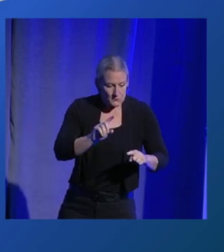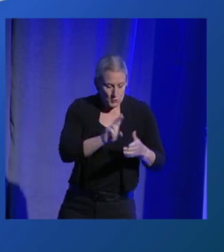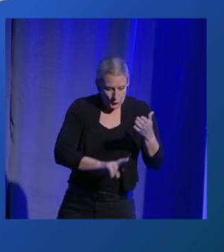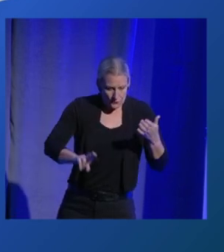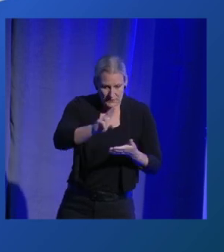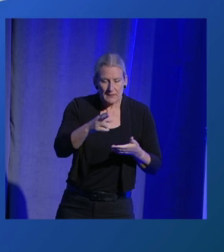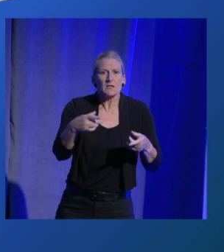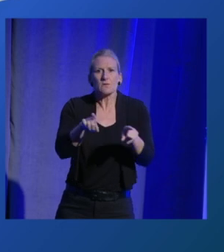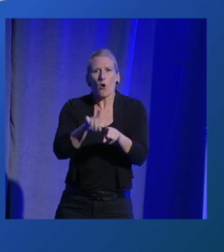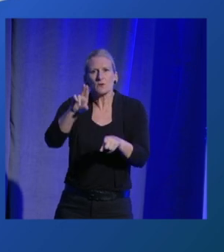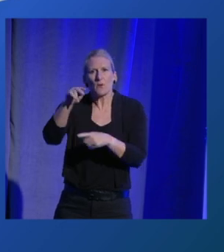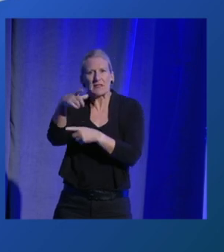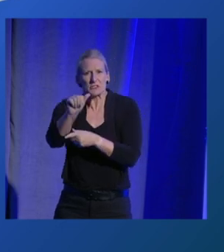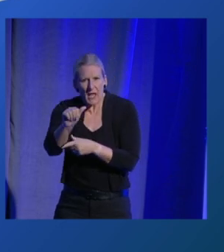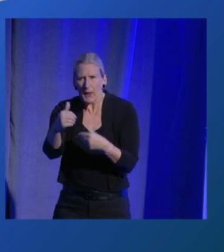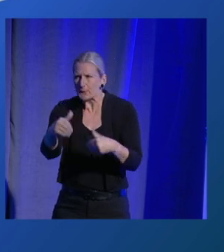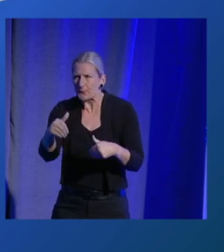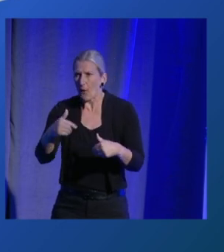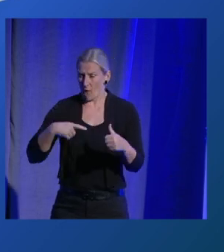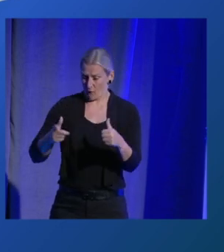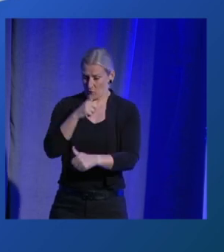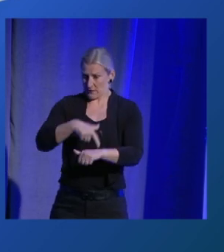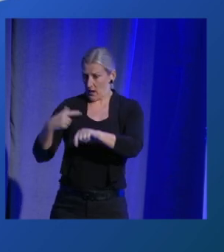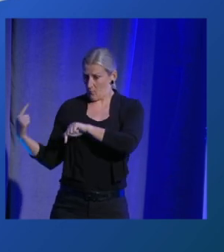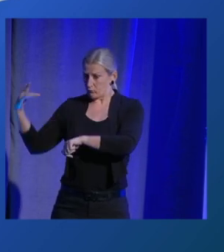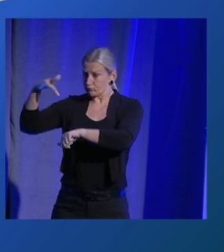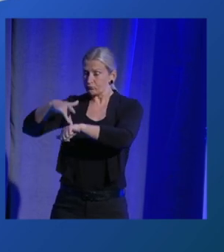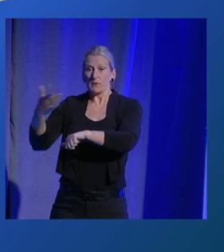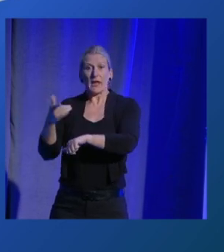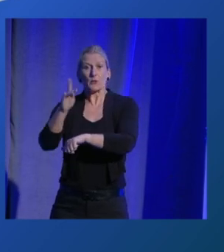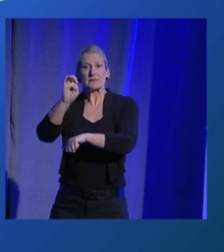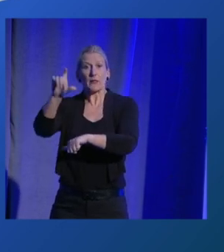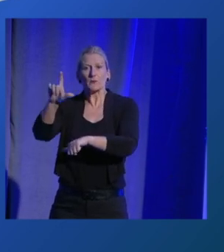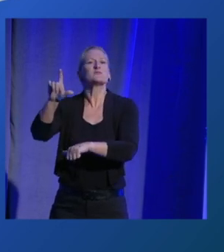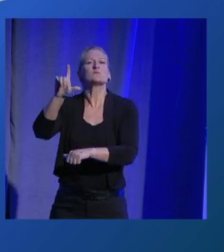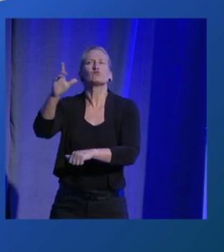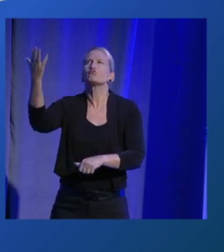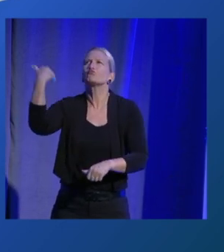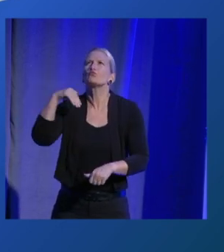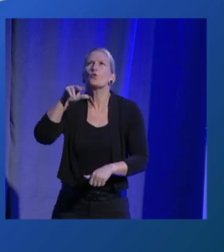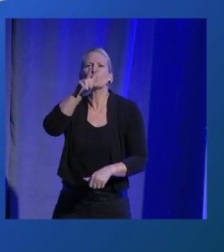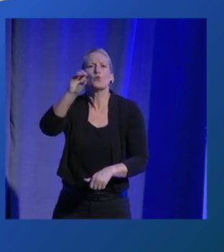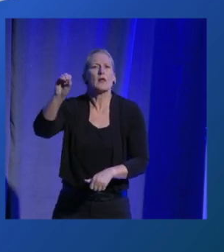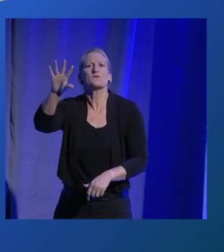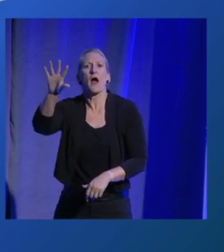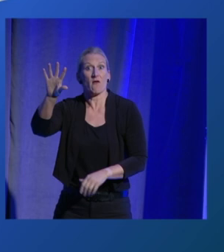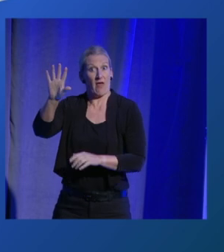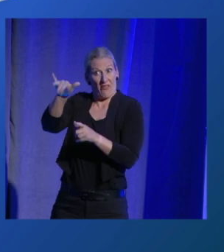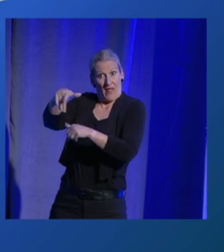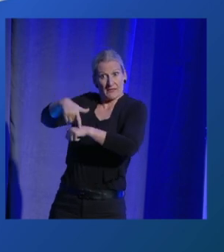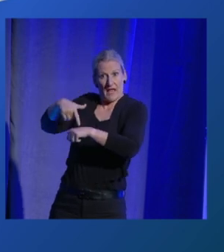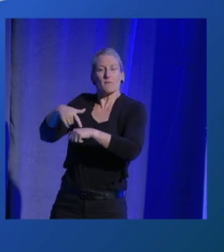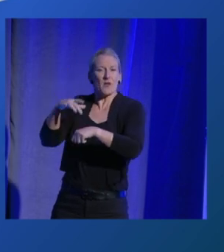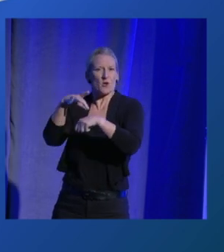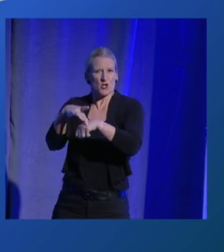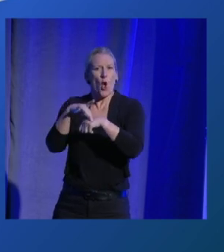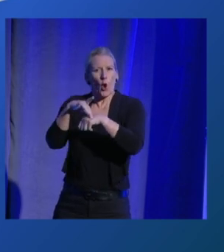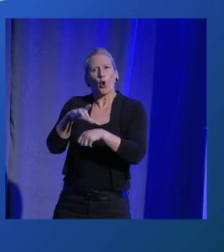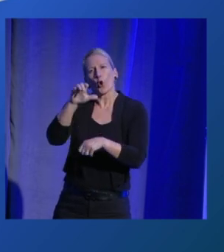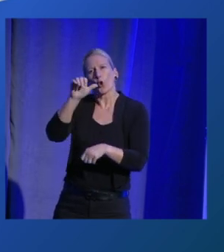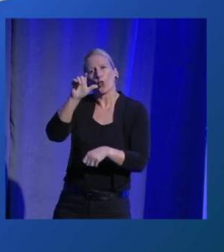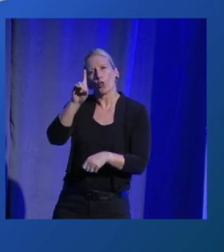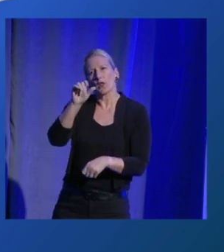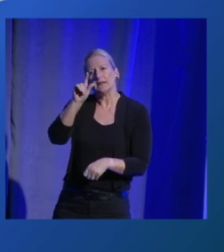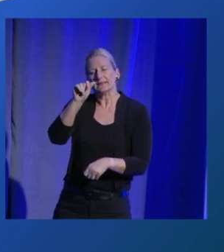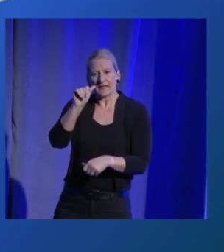in St Louis in 2005 at that time I was the CEO of Earth data now known as